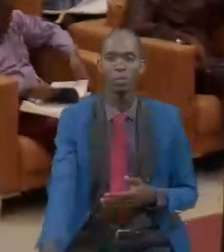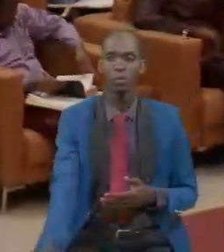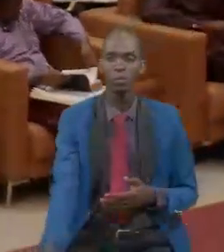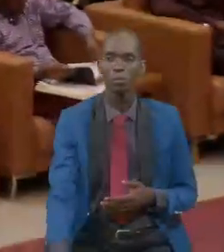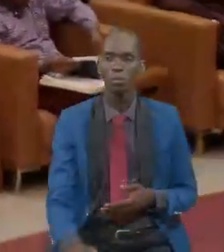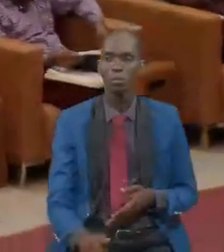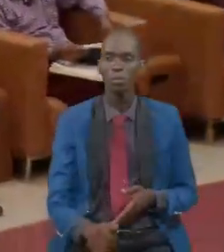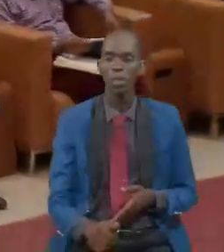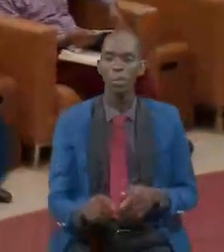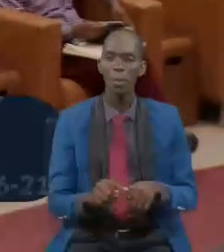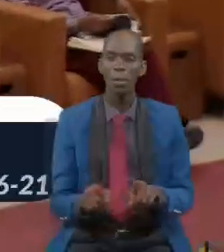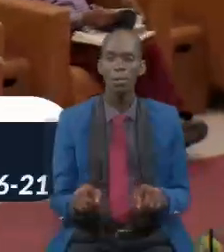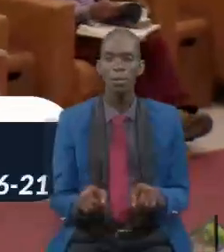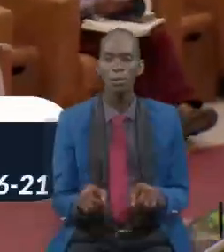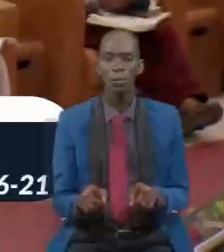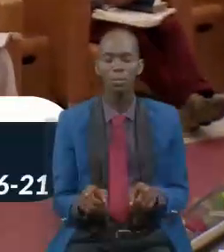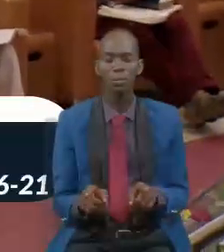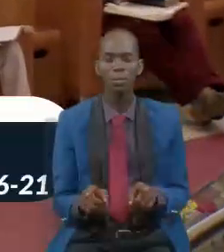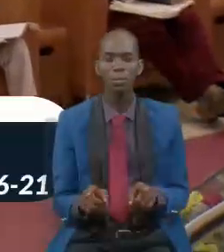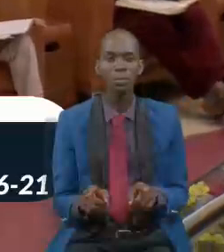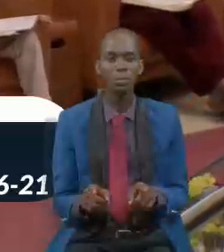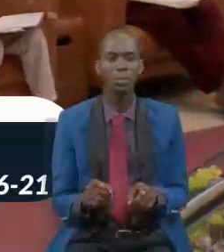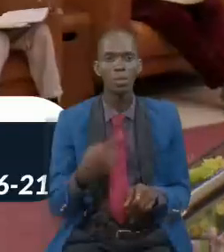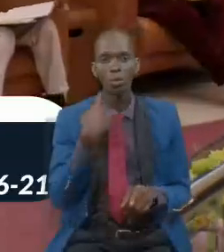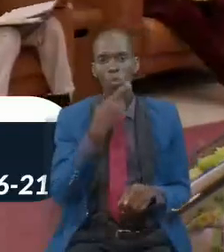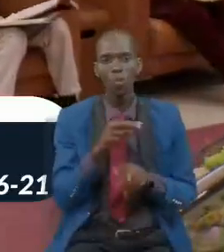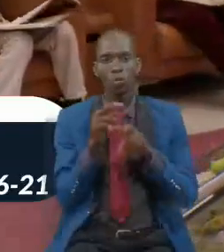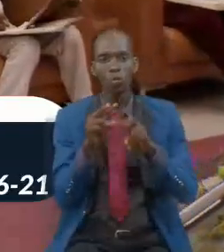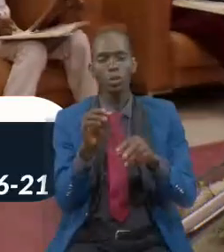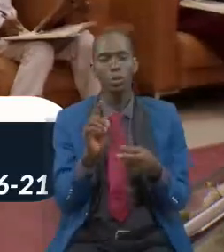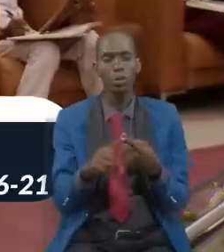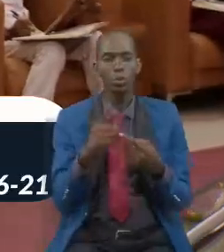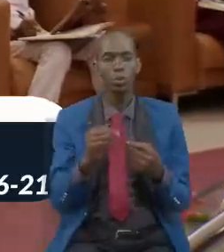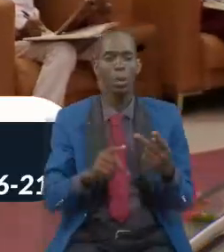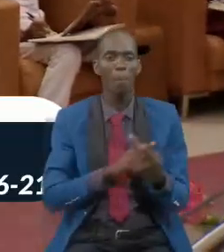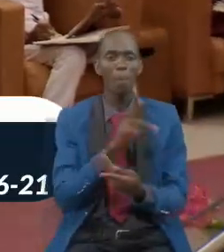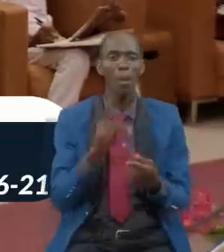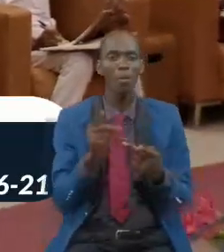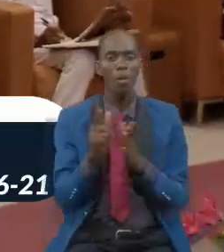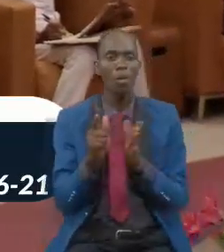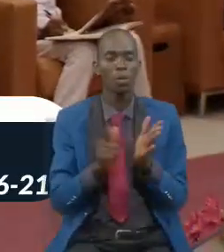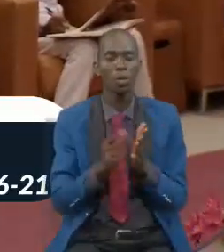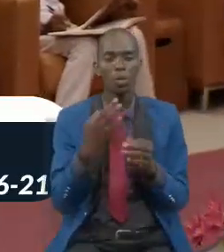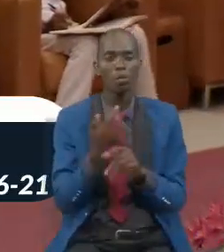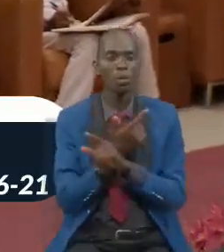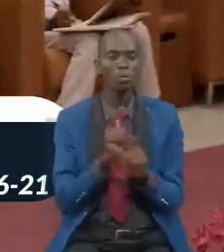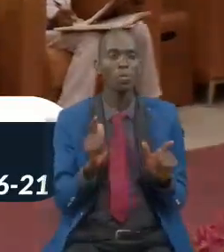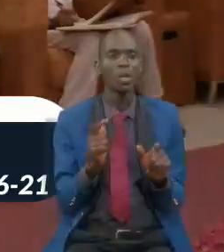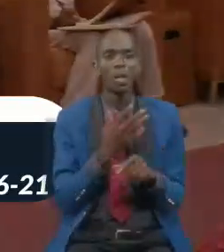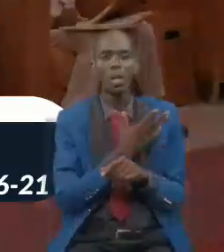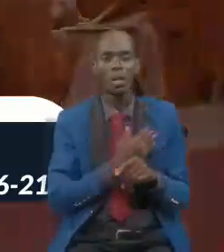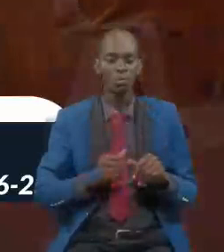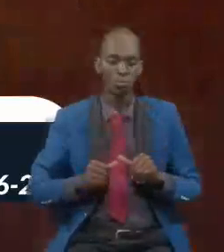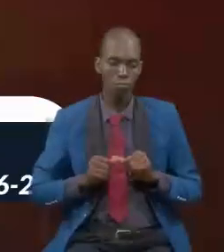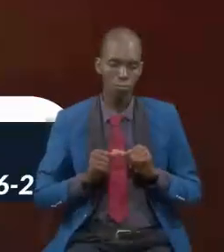25 but also look into the perfect law of Liberty and